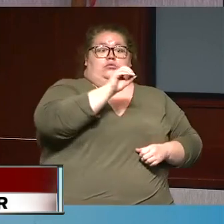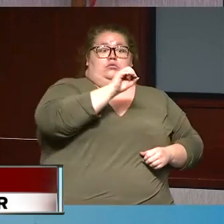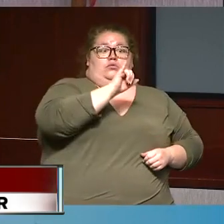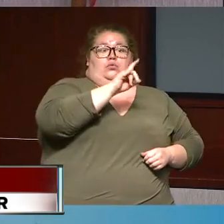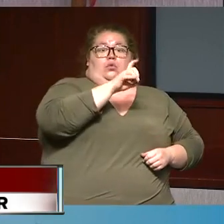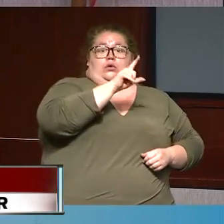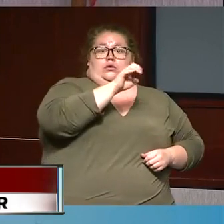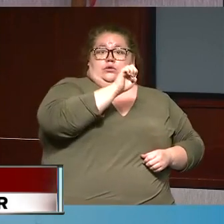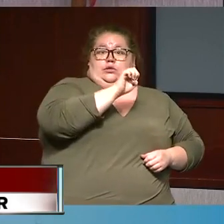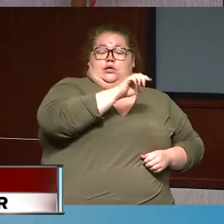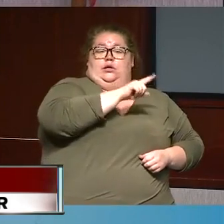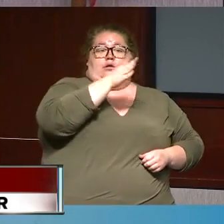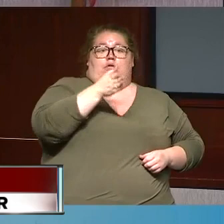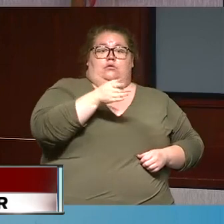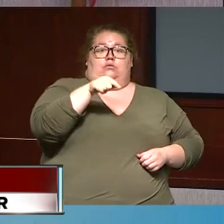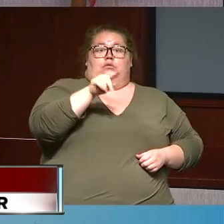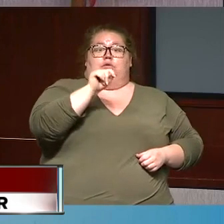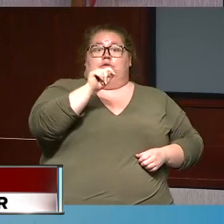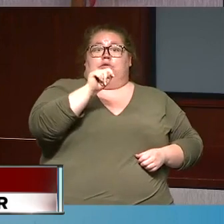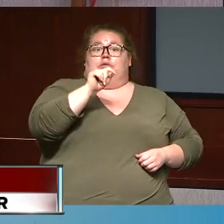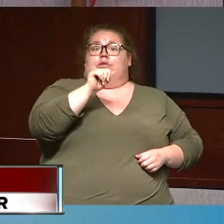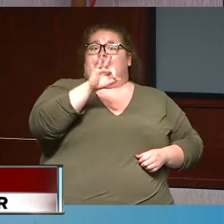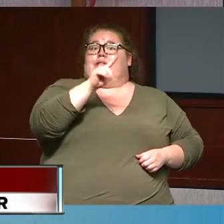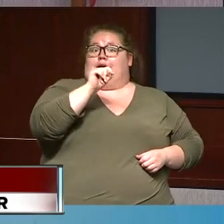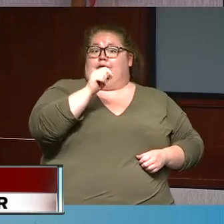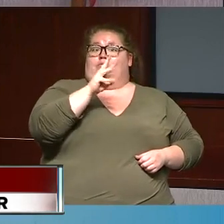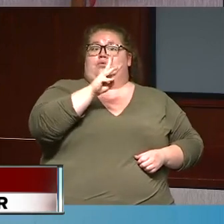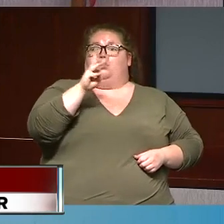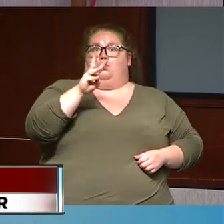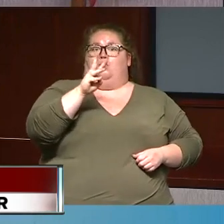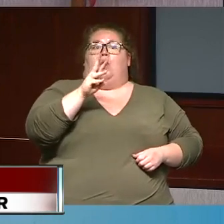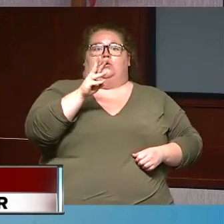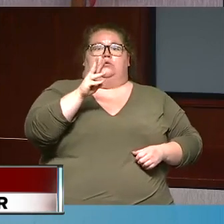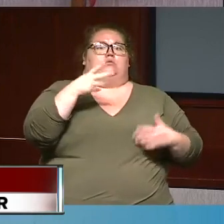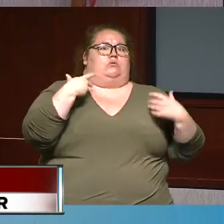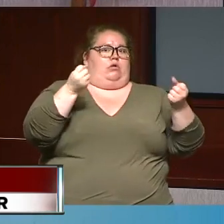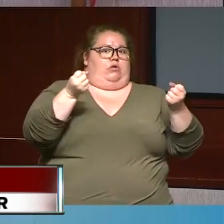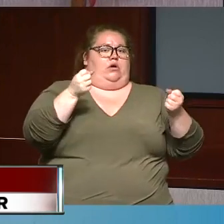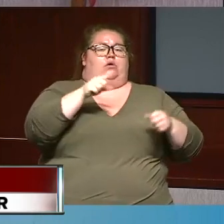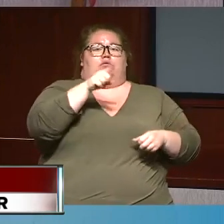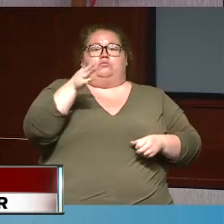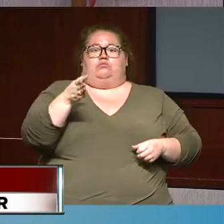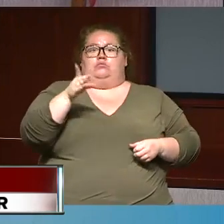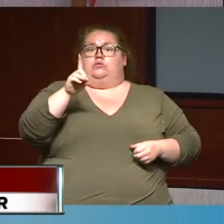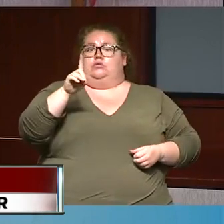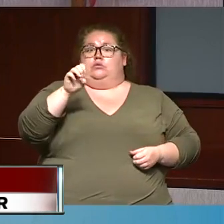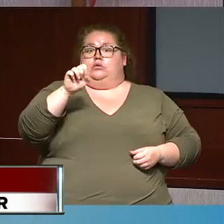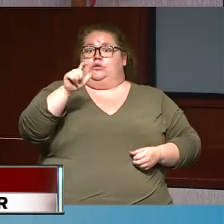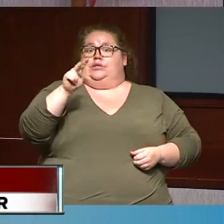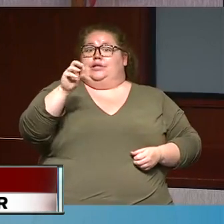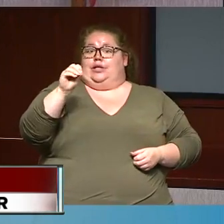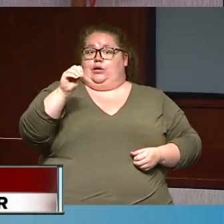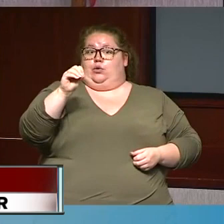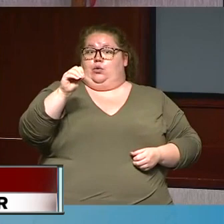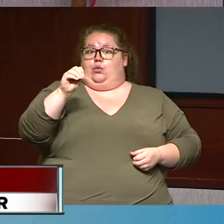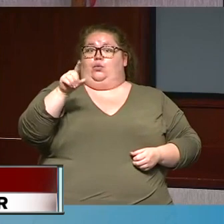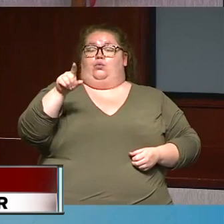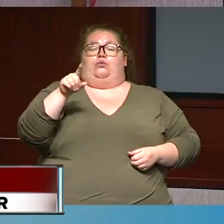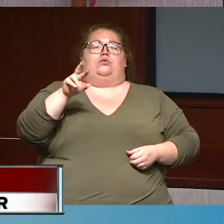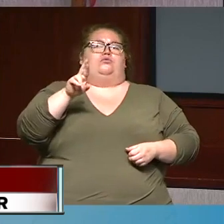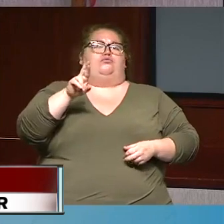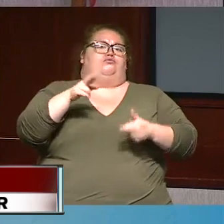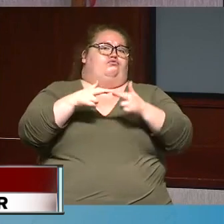Hospital, location in Taft at the Westside Healthcare District. Delano has the Adventist Health Delano Regional Medical